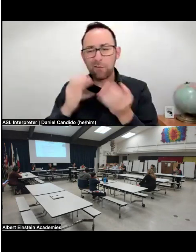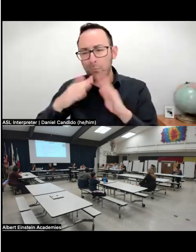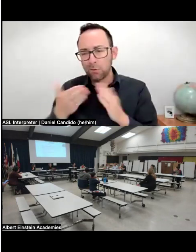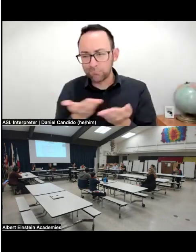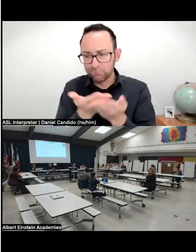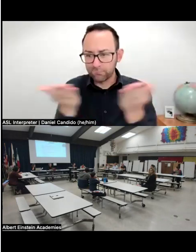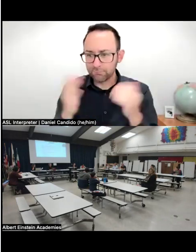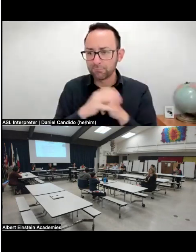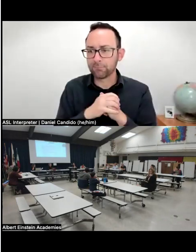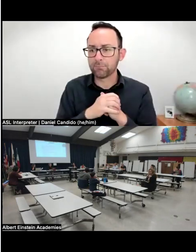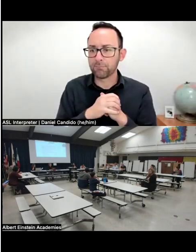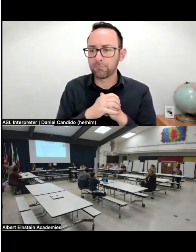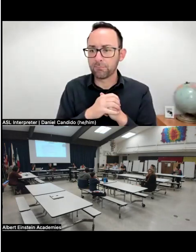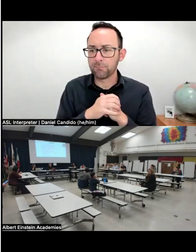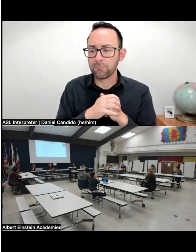see